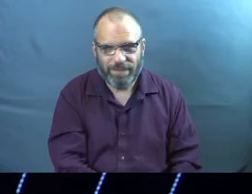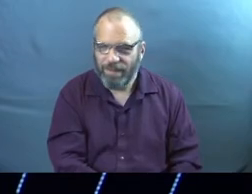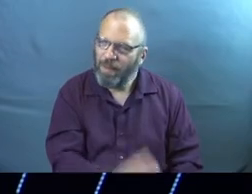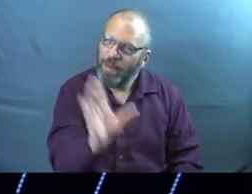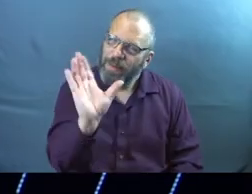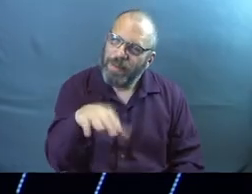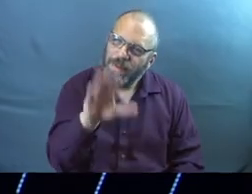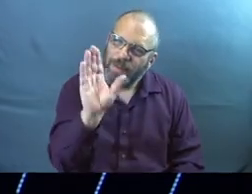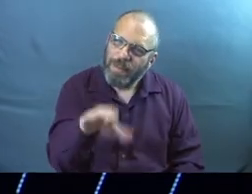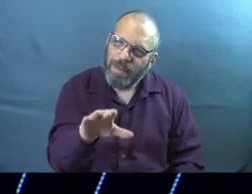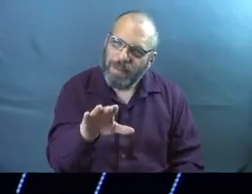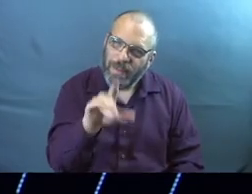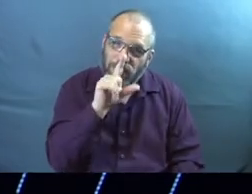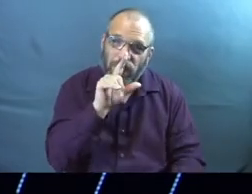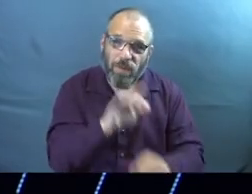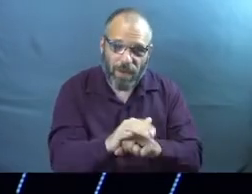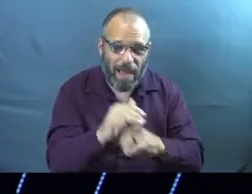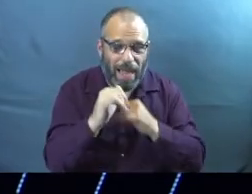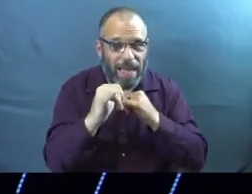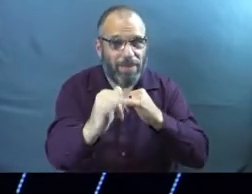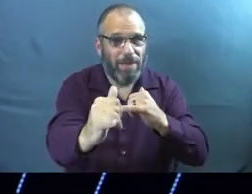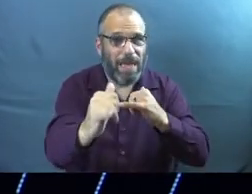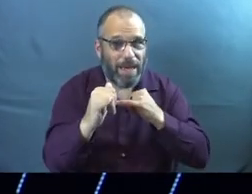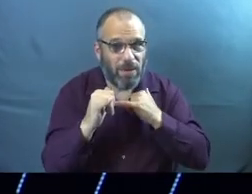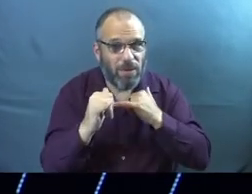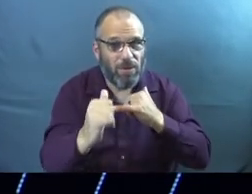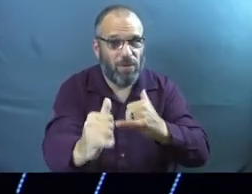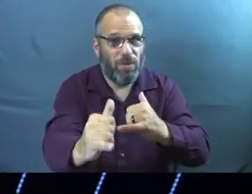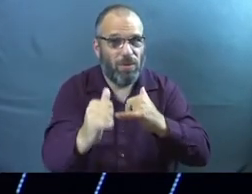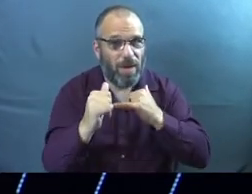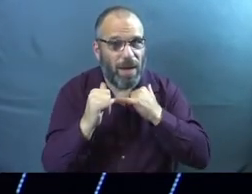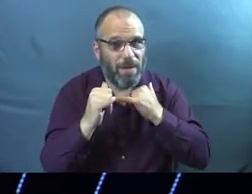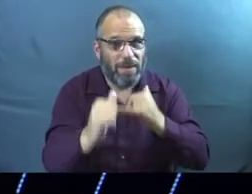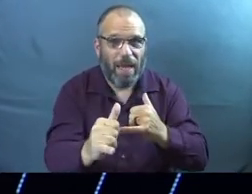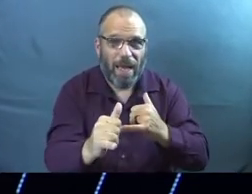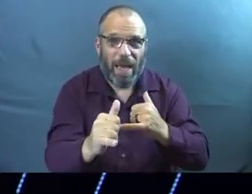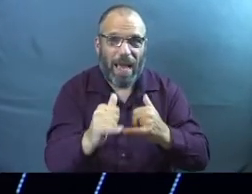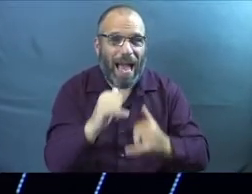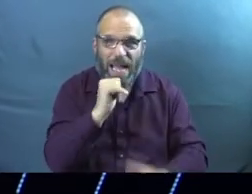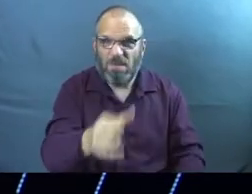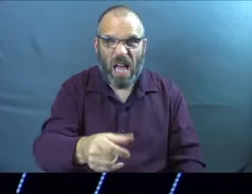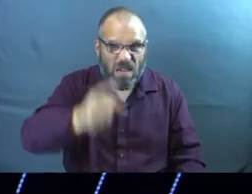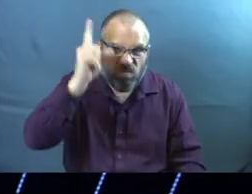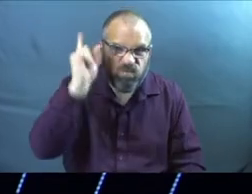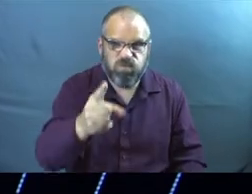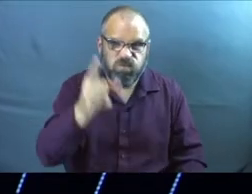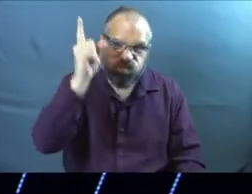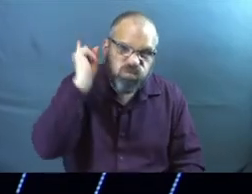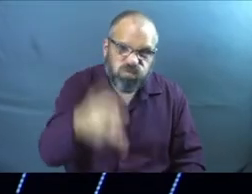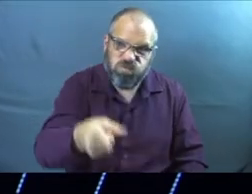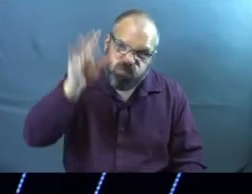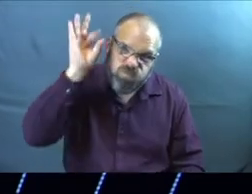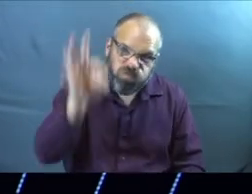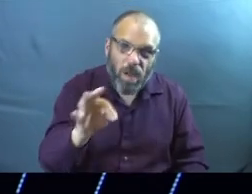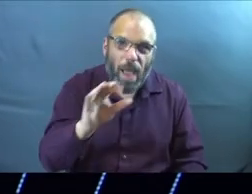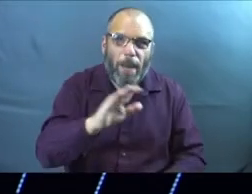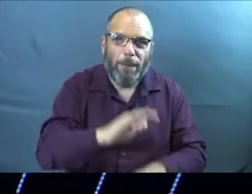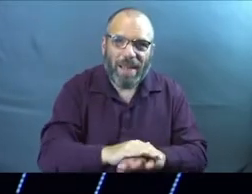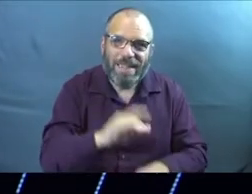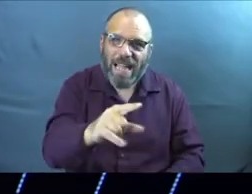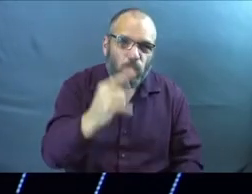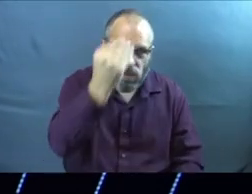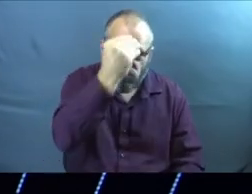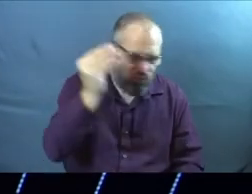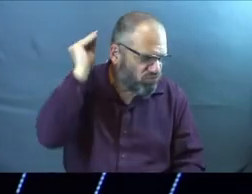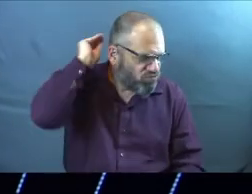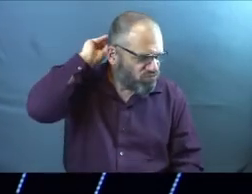Again, let me affirm, I'm right there with you. Let me affirm, I'm not trying to beat up anybody. These are the things that are in the back of our